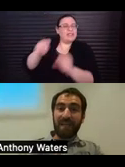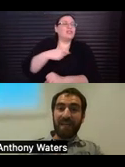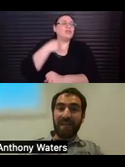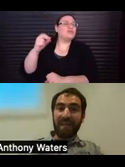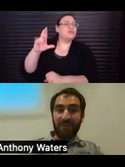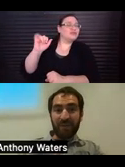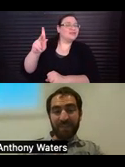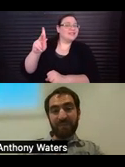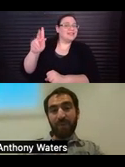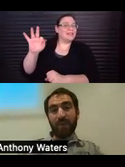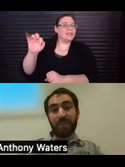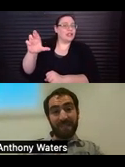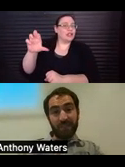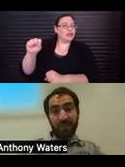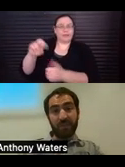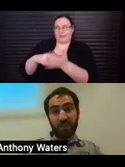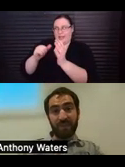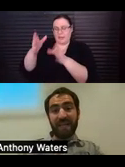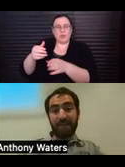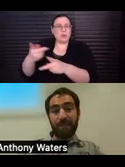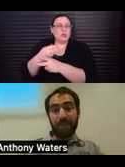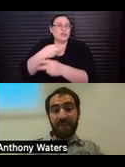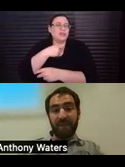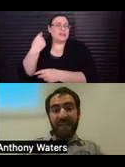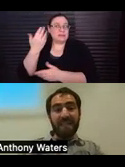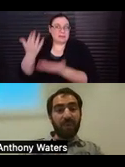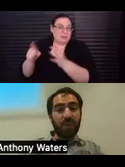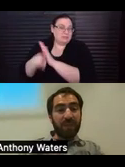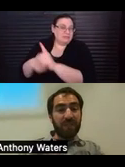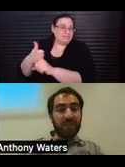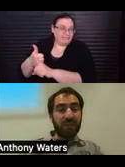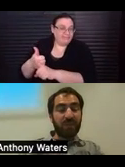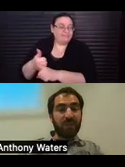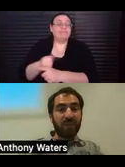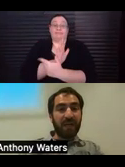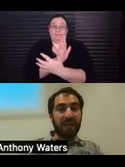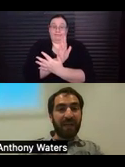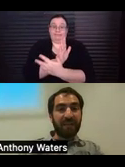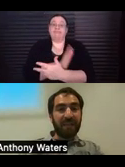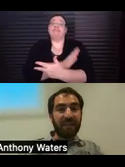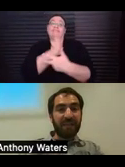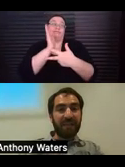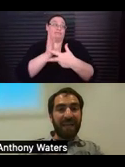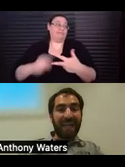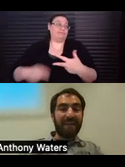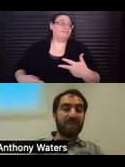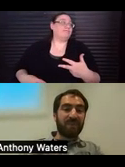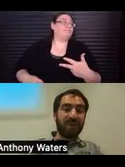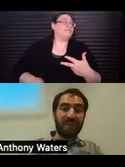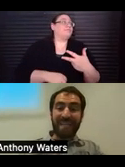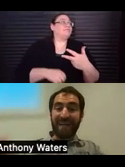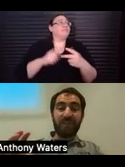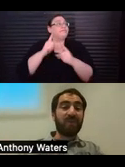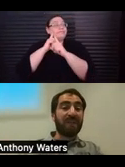somebody at greater risk for potential suicide. And then we're going to aim